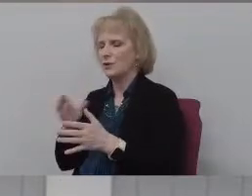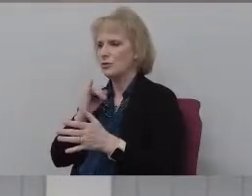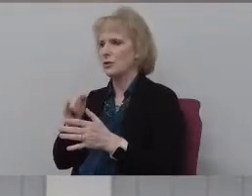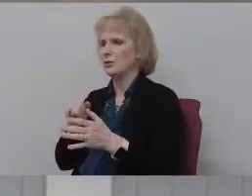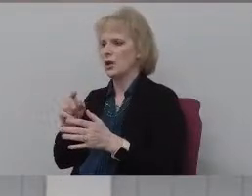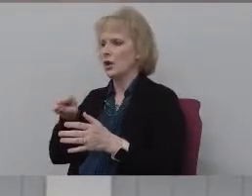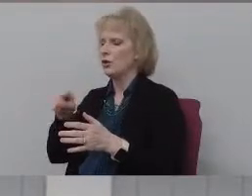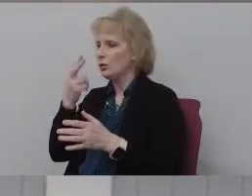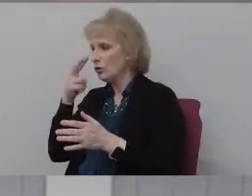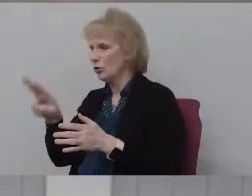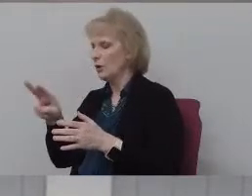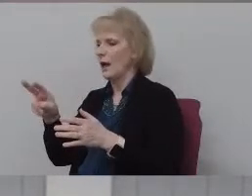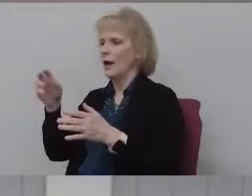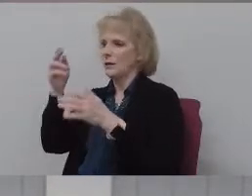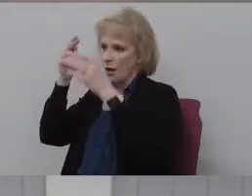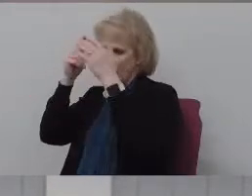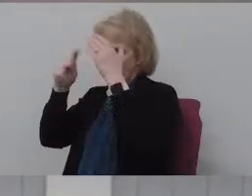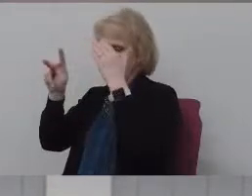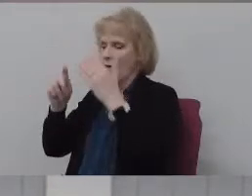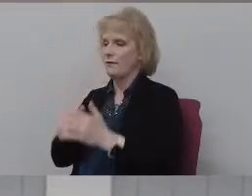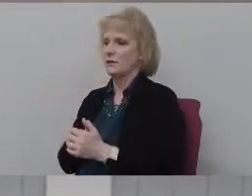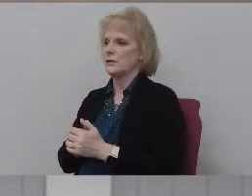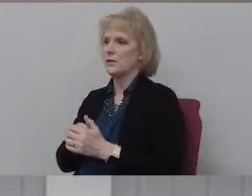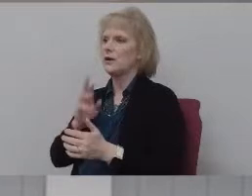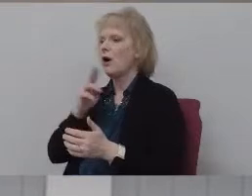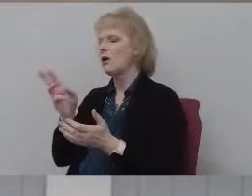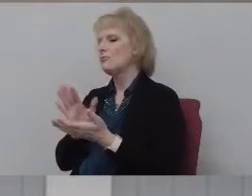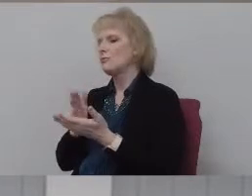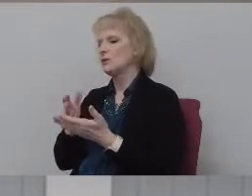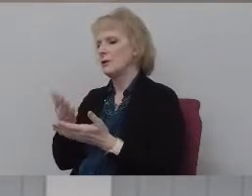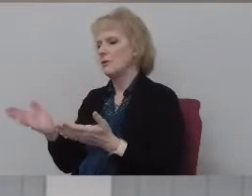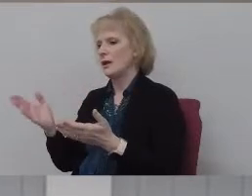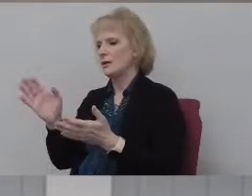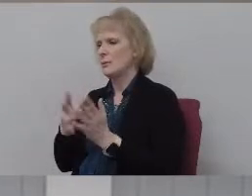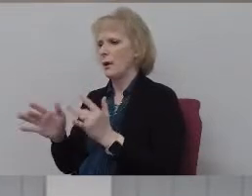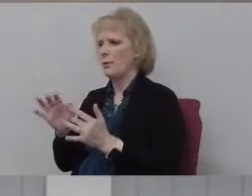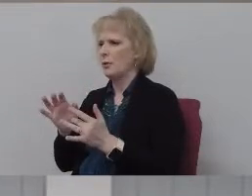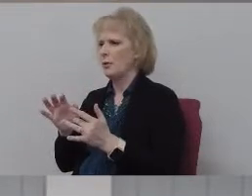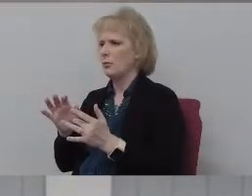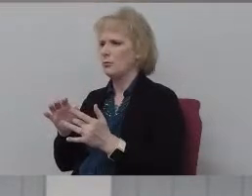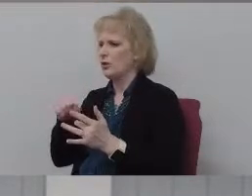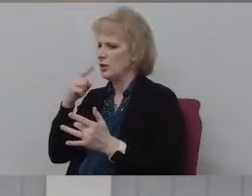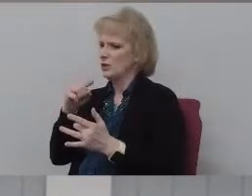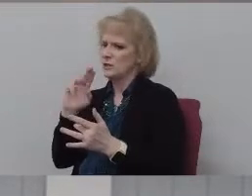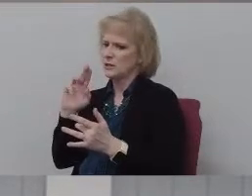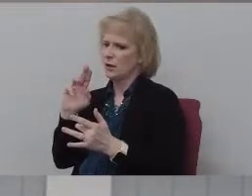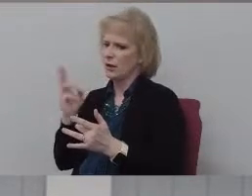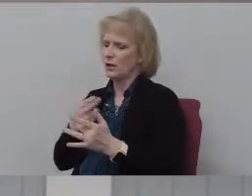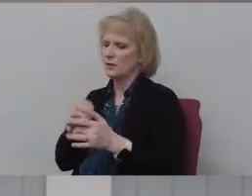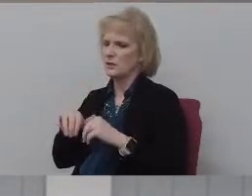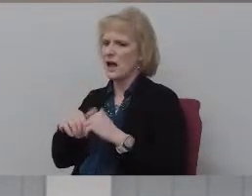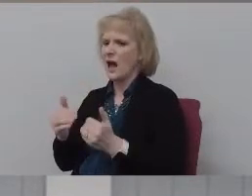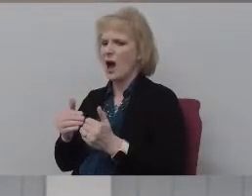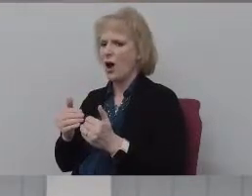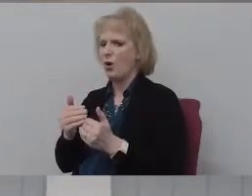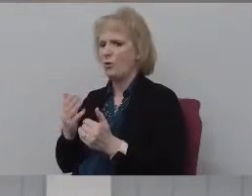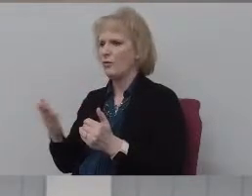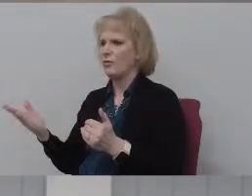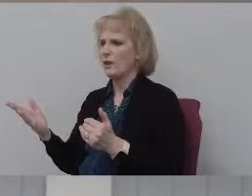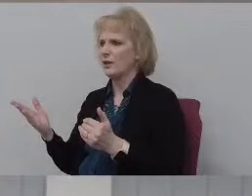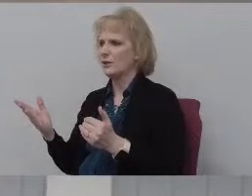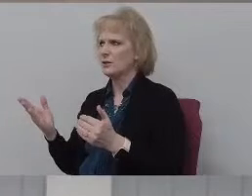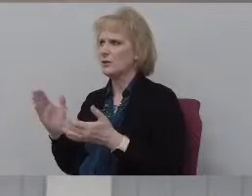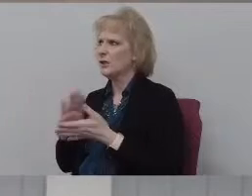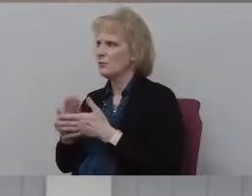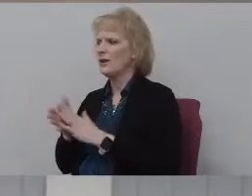prophets for that. There are some things that the Bible doesn't really tell us how things got like they are. For instance, by the